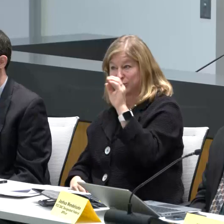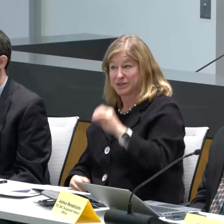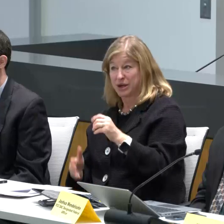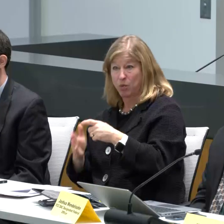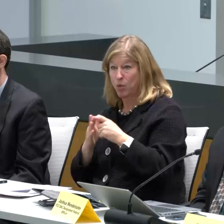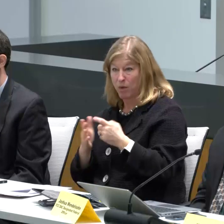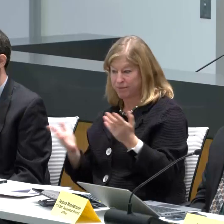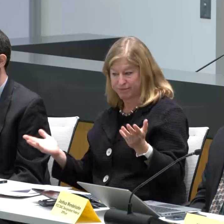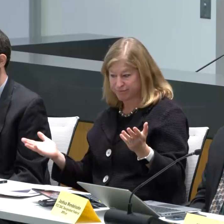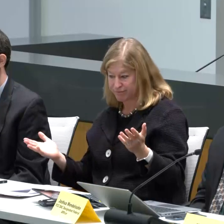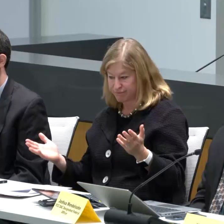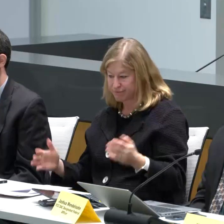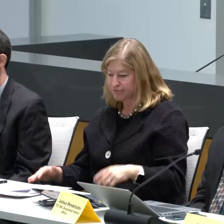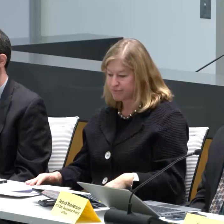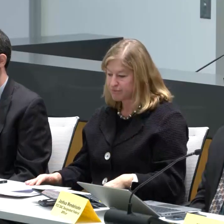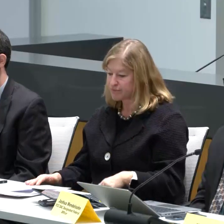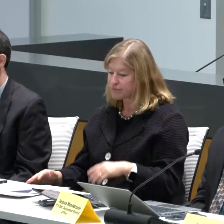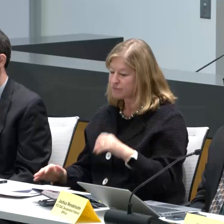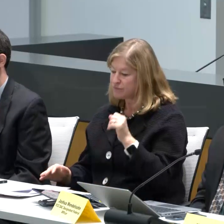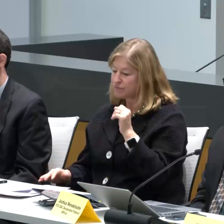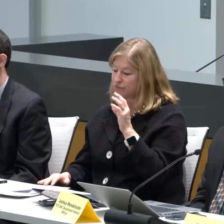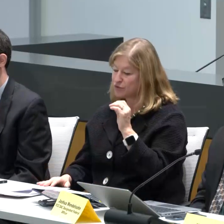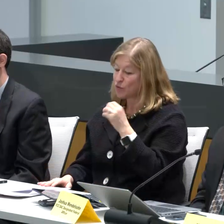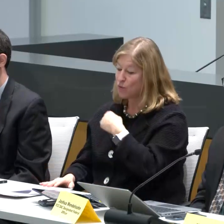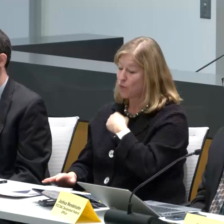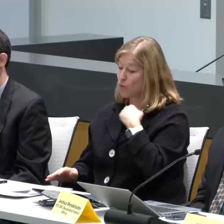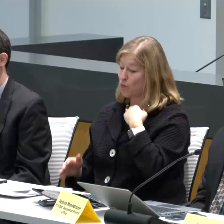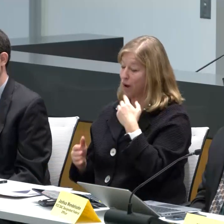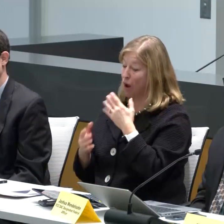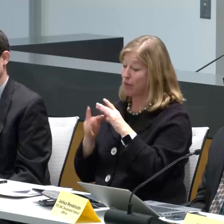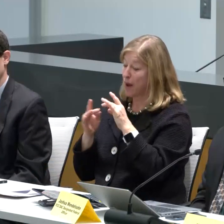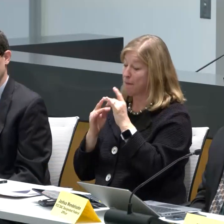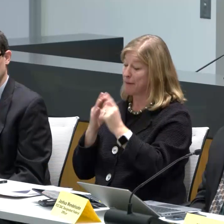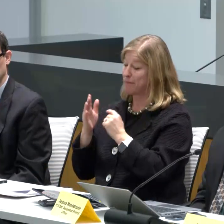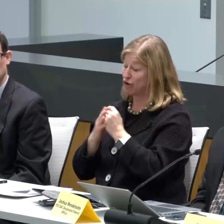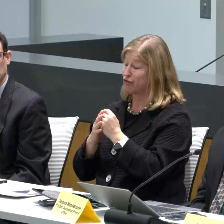how we may implement that 100% requirement.